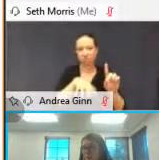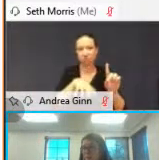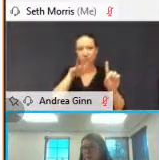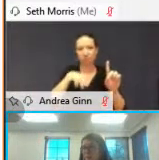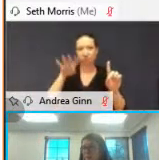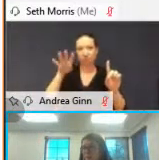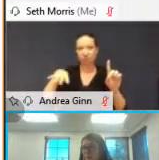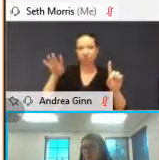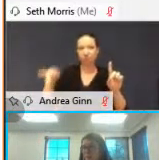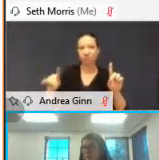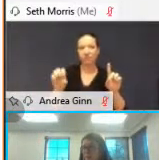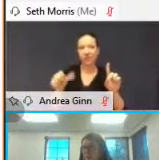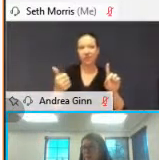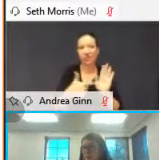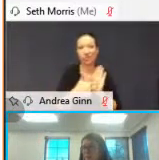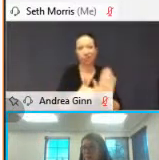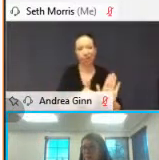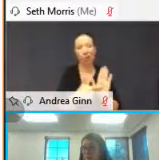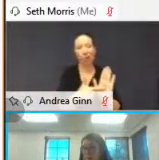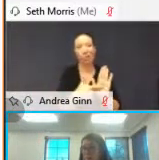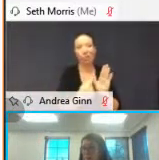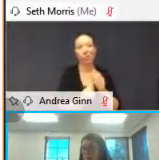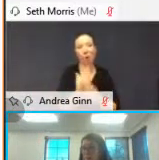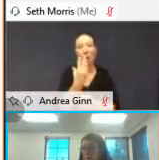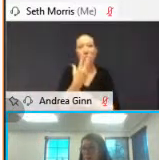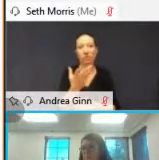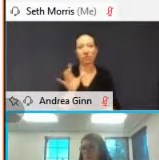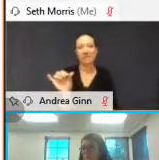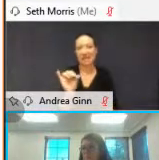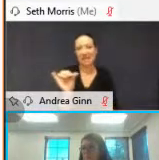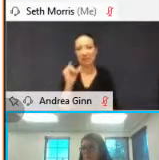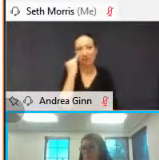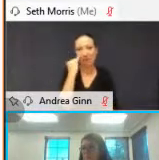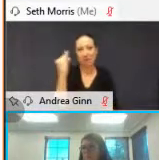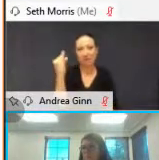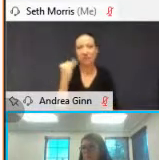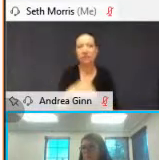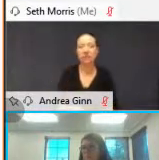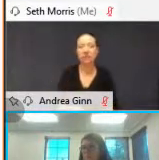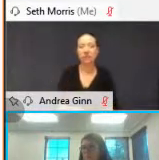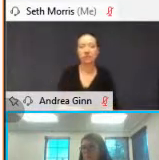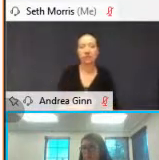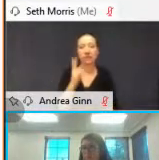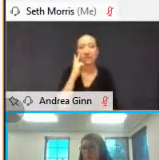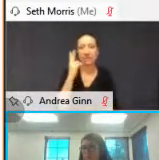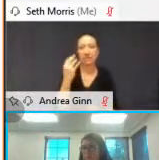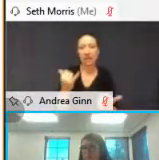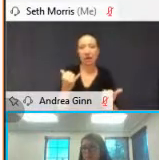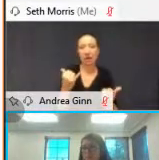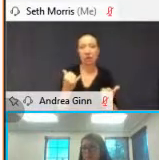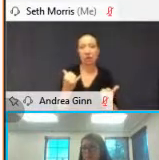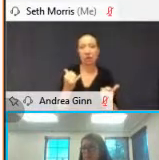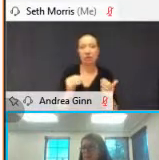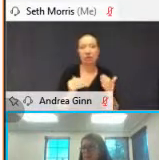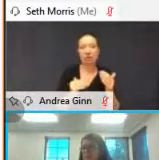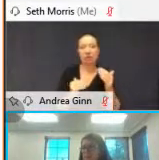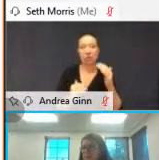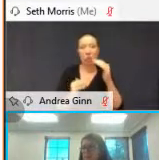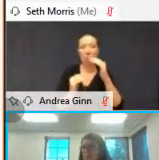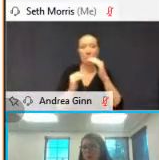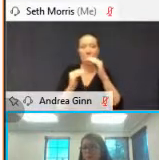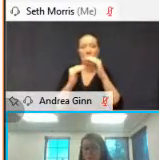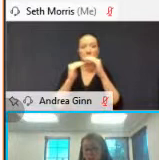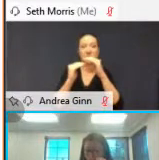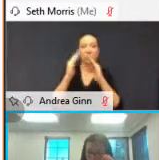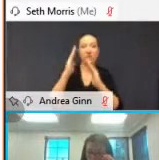same growth in the program that's happening. And you can see coming close to what was the highest enrollment